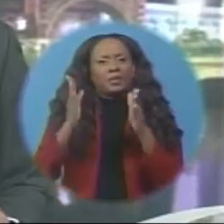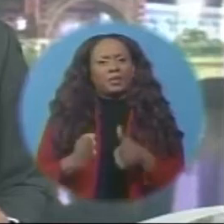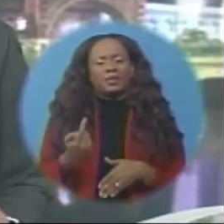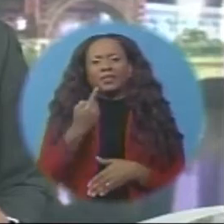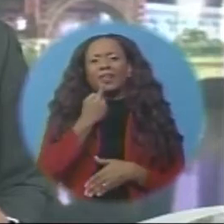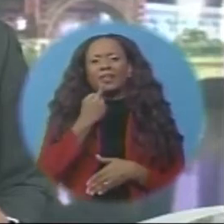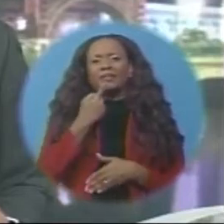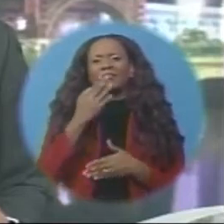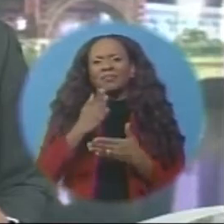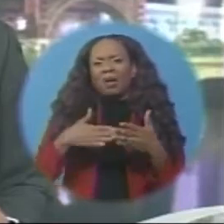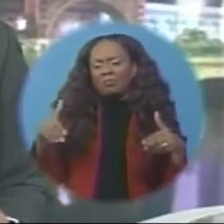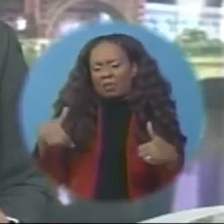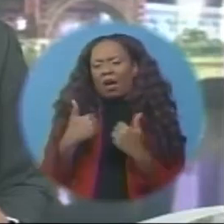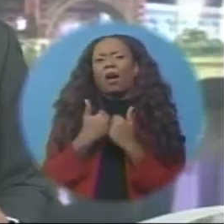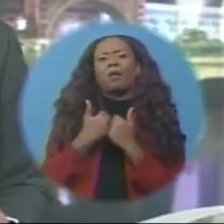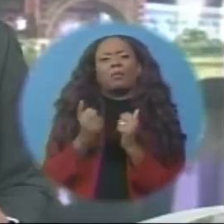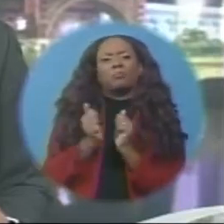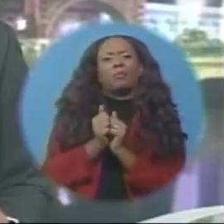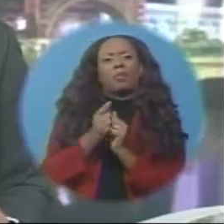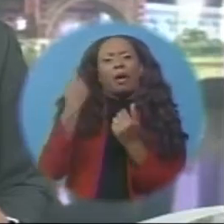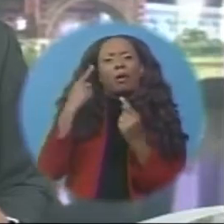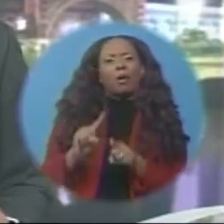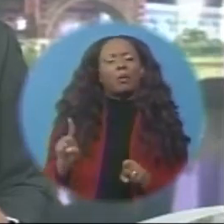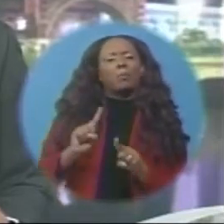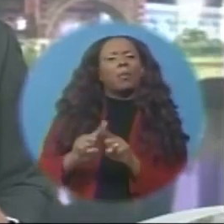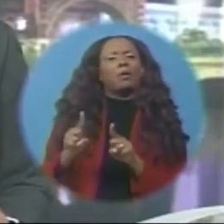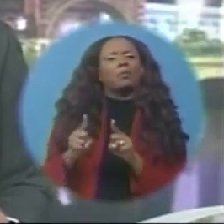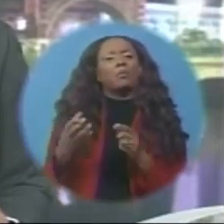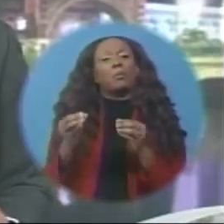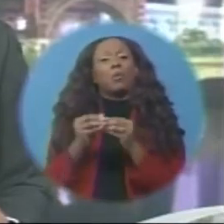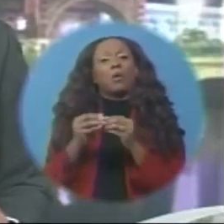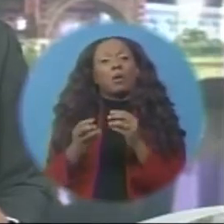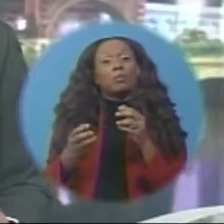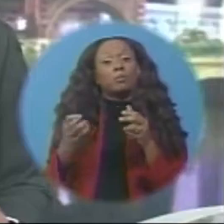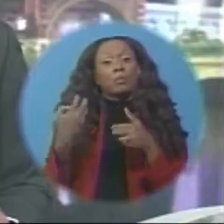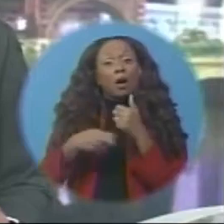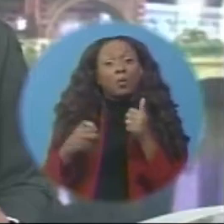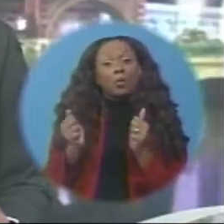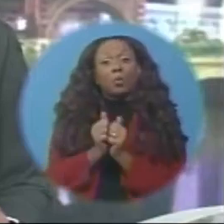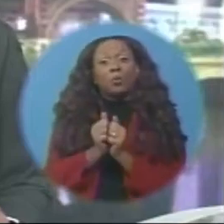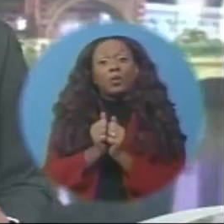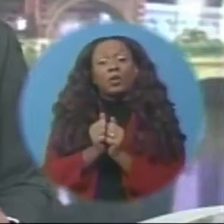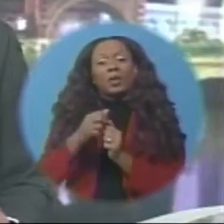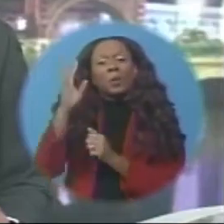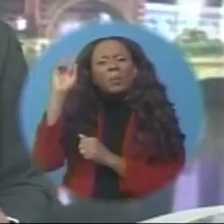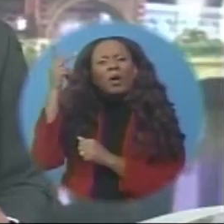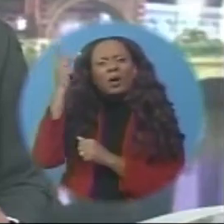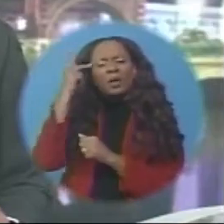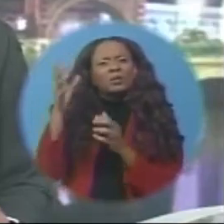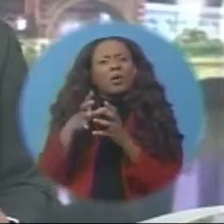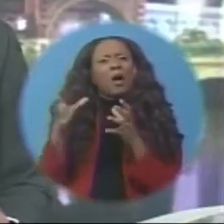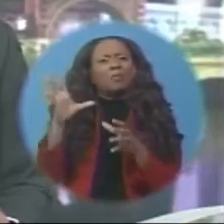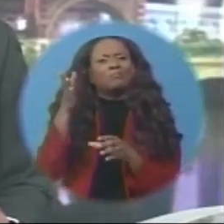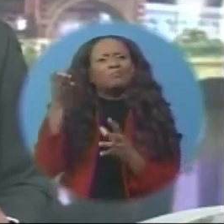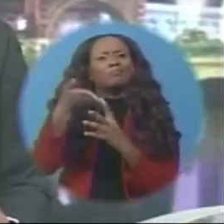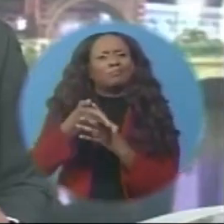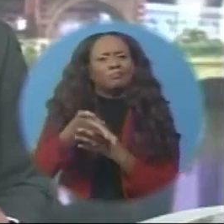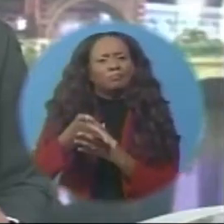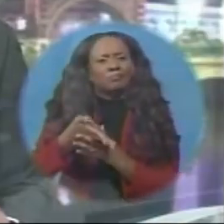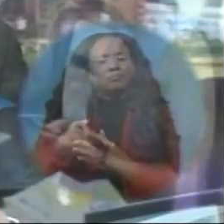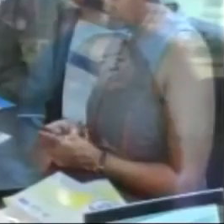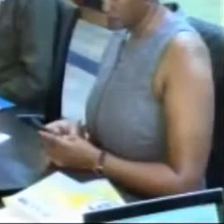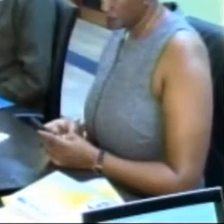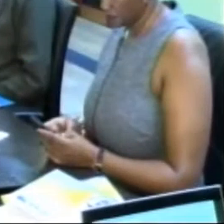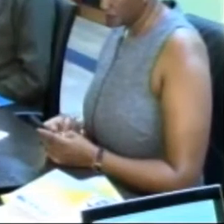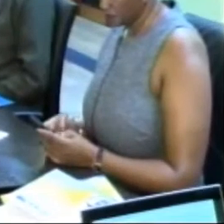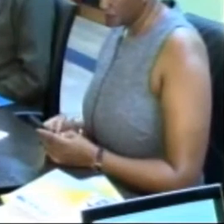expected with an agreement like the EPA, but feels a greater problem is a lack of political will to get things done. Mr. Innes was addressing a